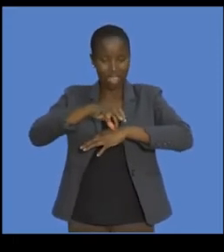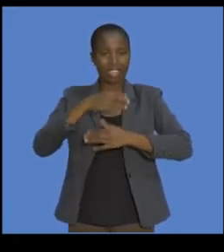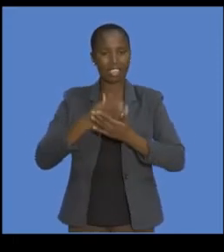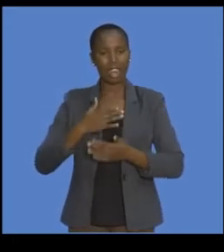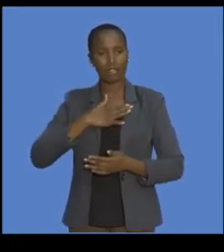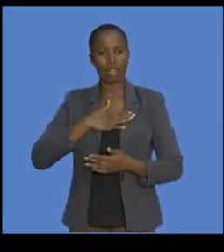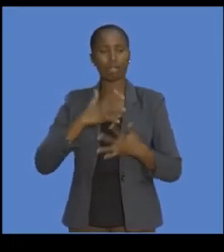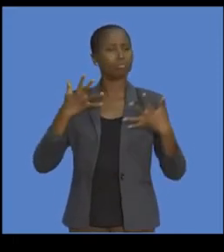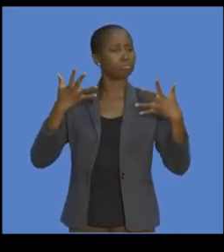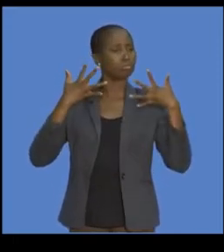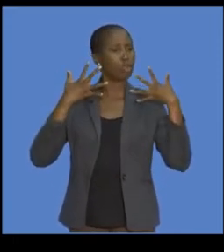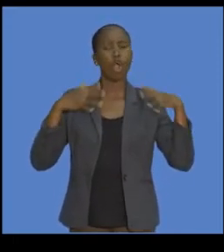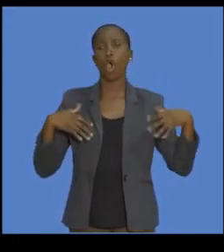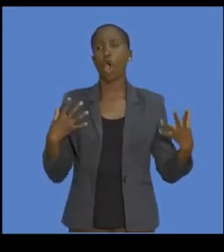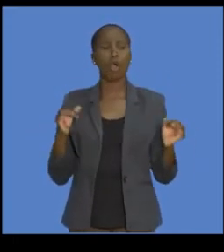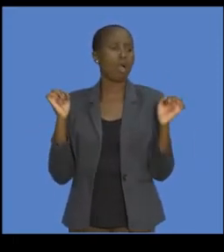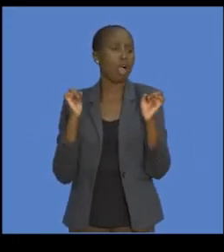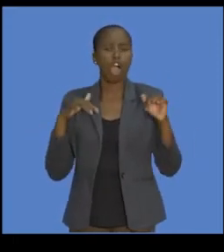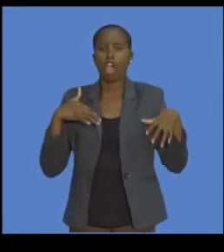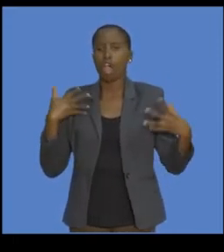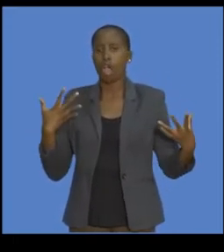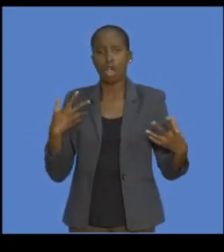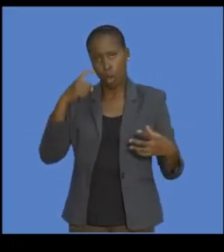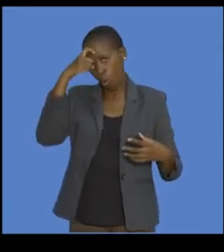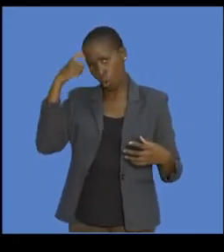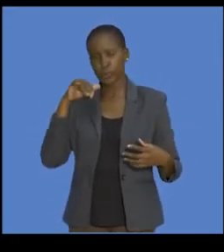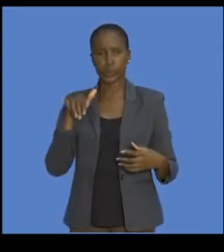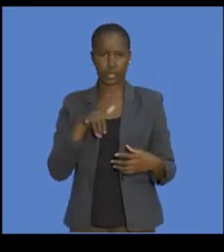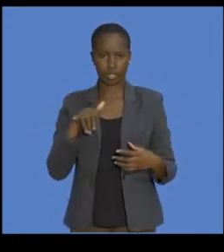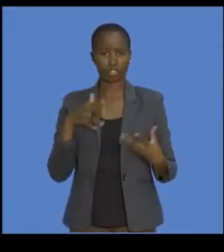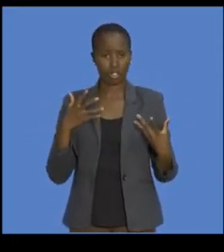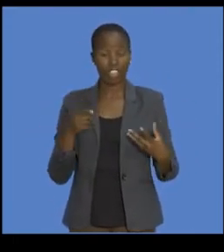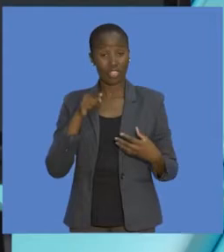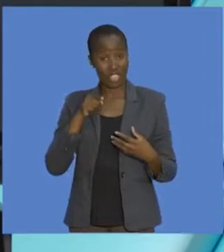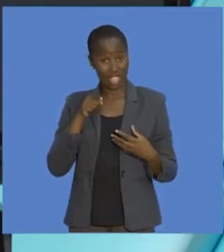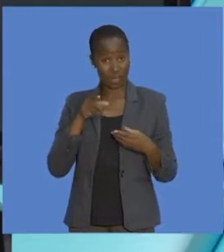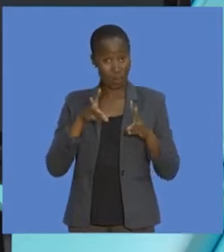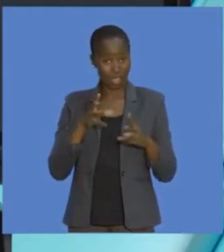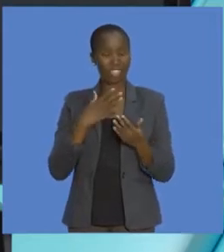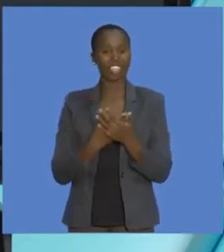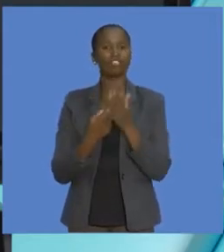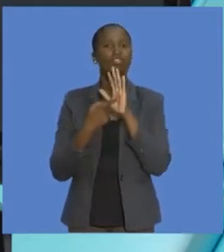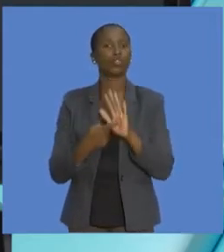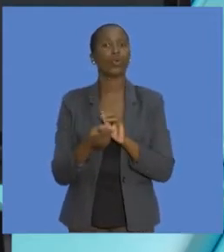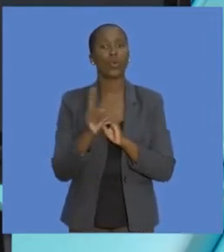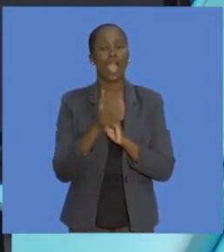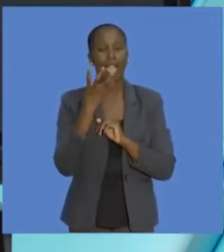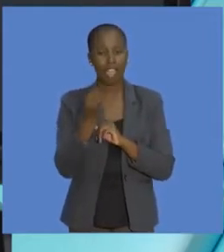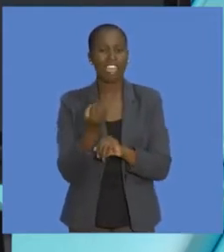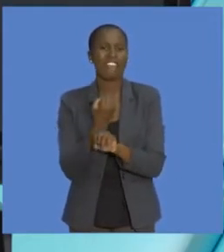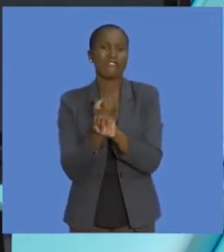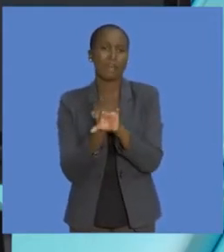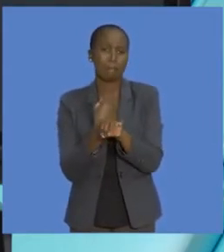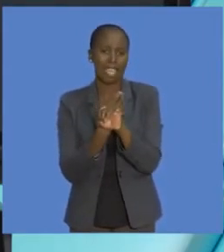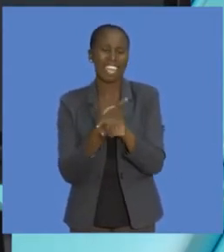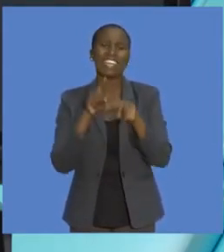that we see is a mechanism that ensures that we have feedback due to a response.